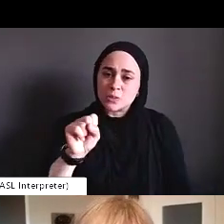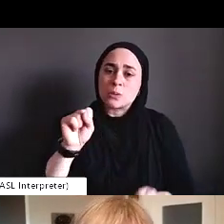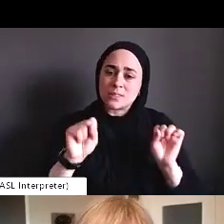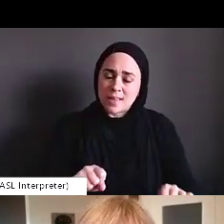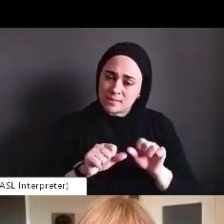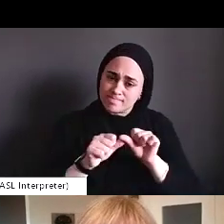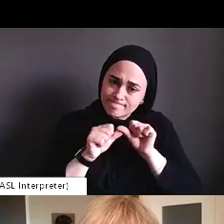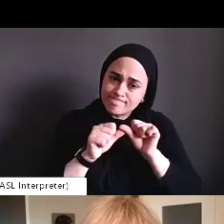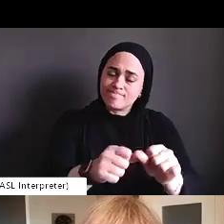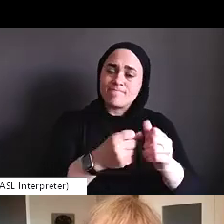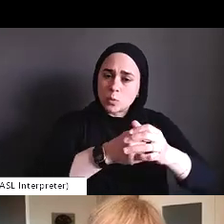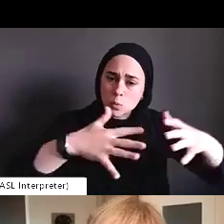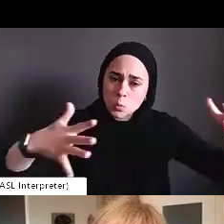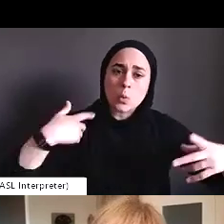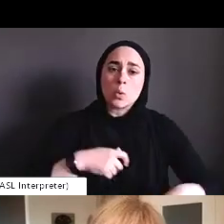territorial investment.